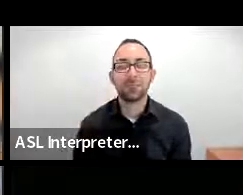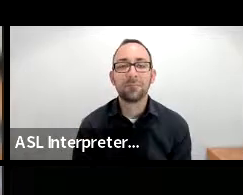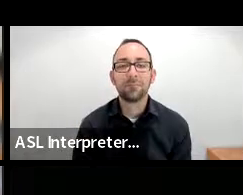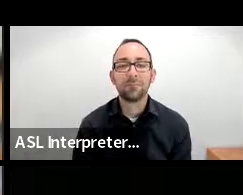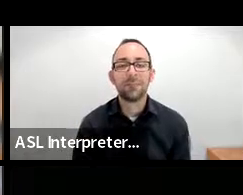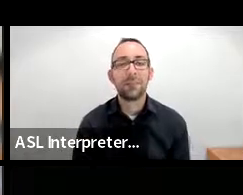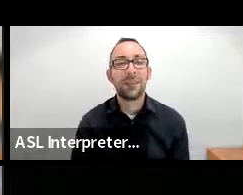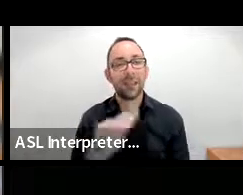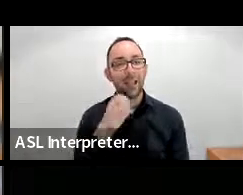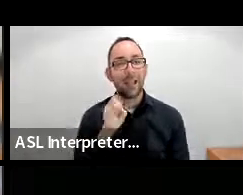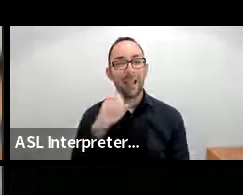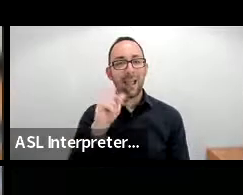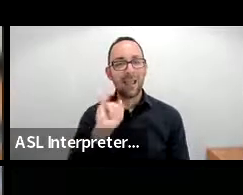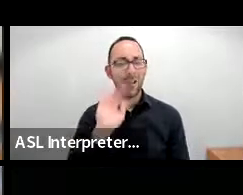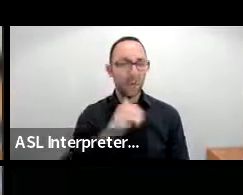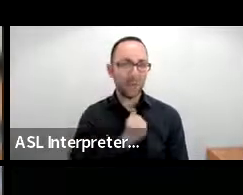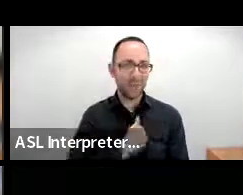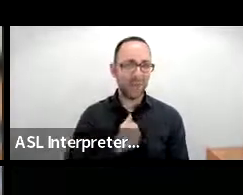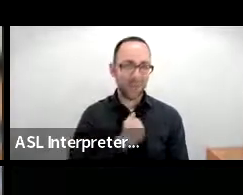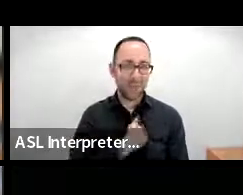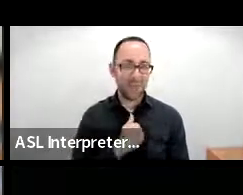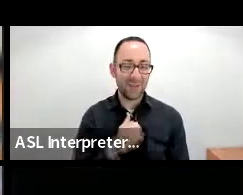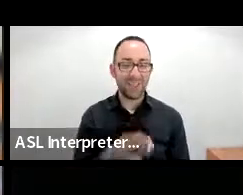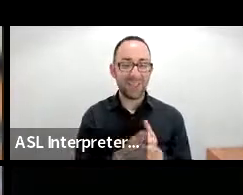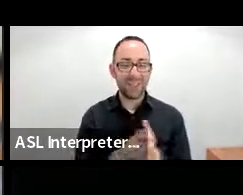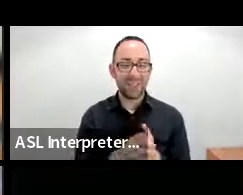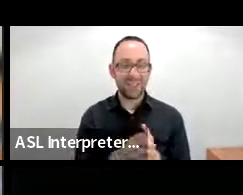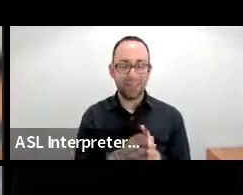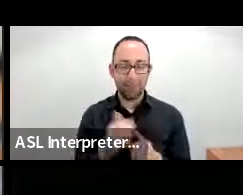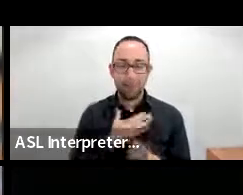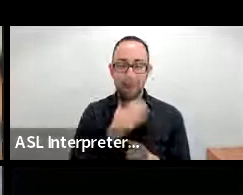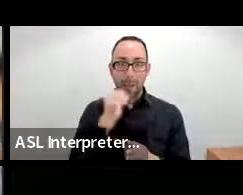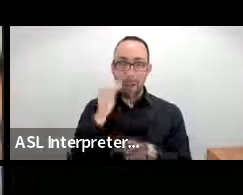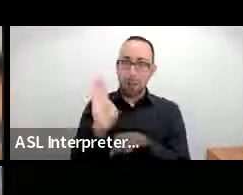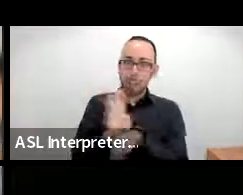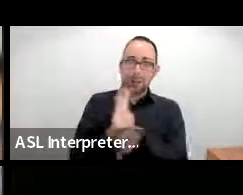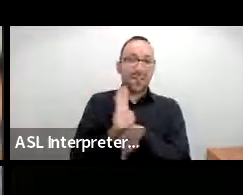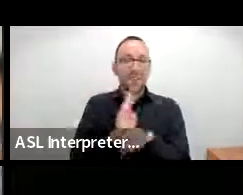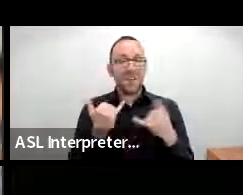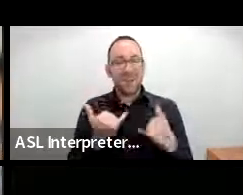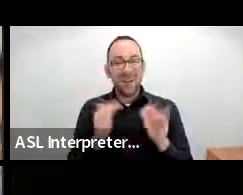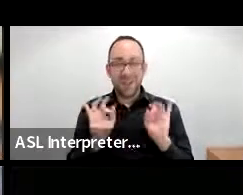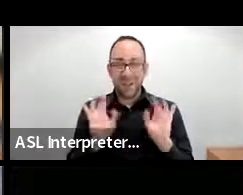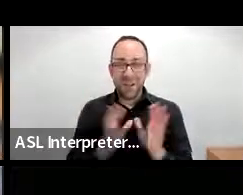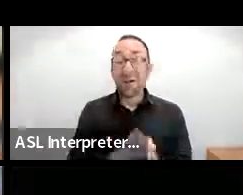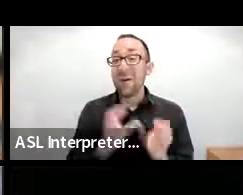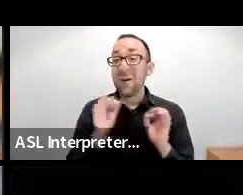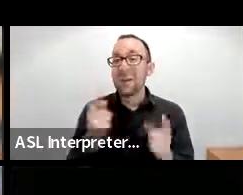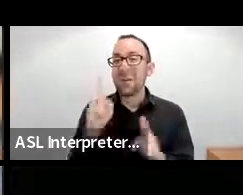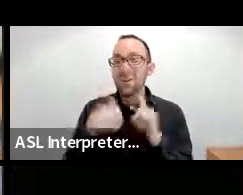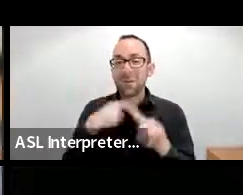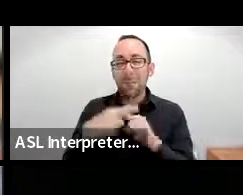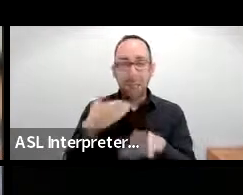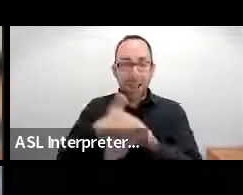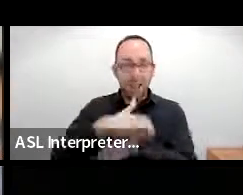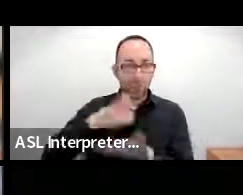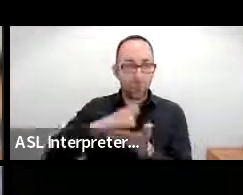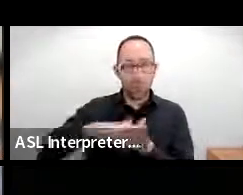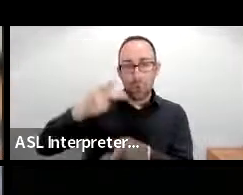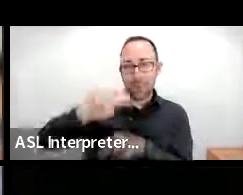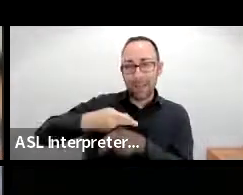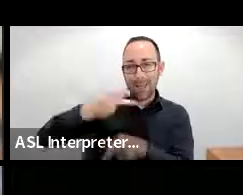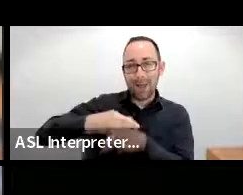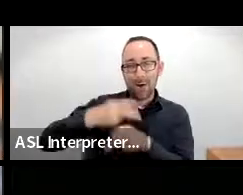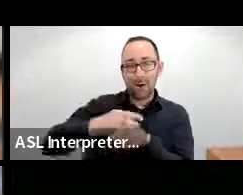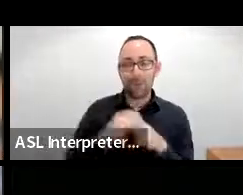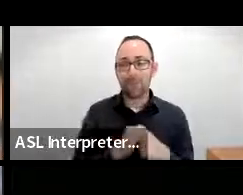Yes, sorry. I have a lot going on while I'm watching TV. I have a question about after school care. I heard